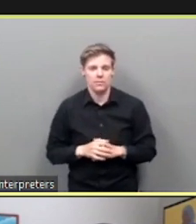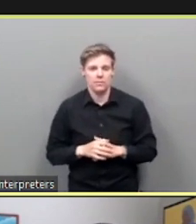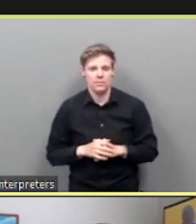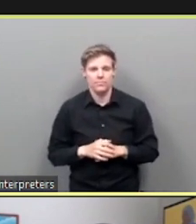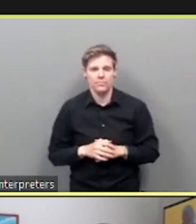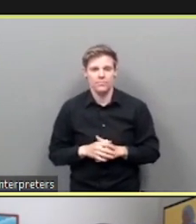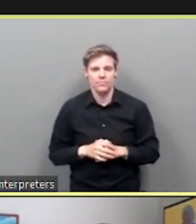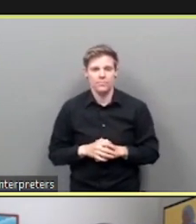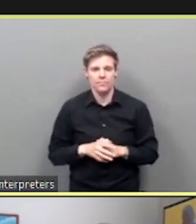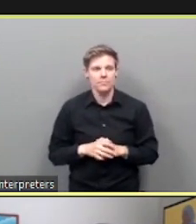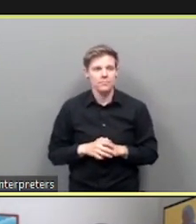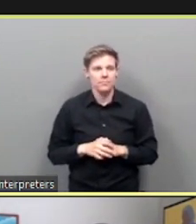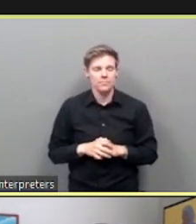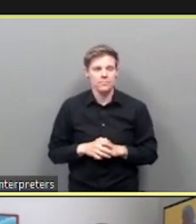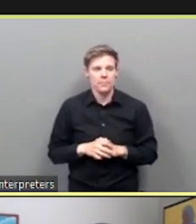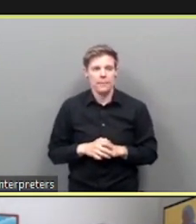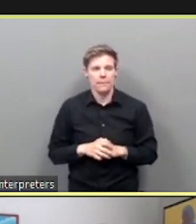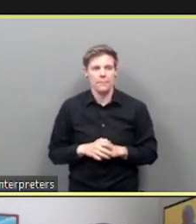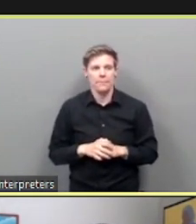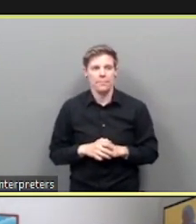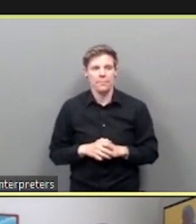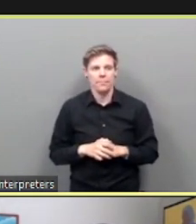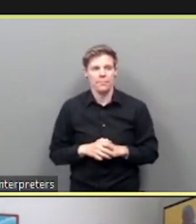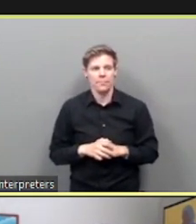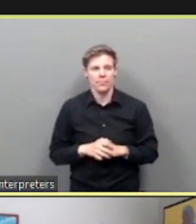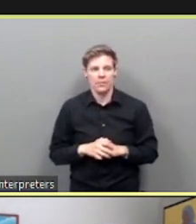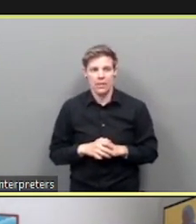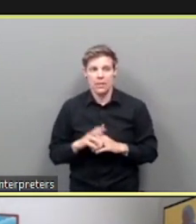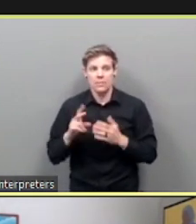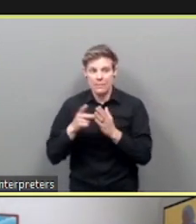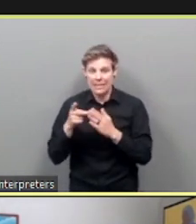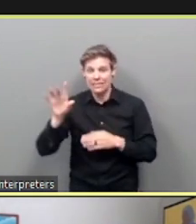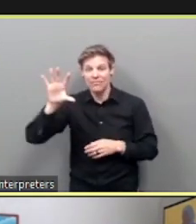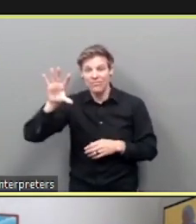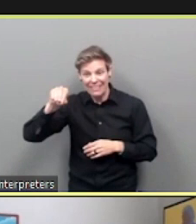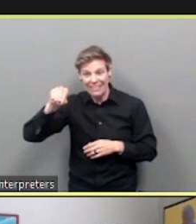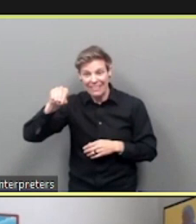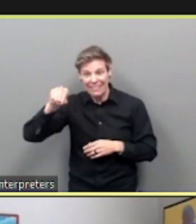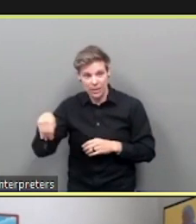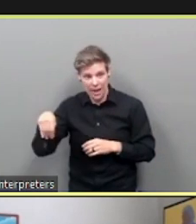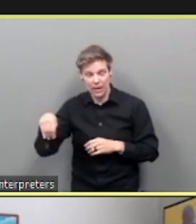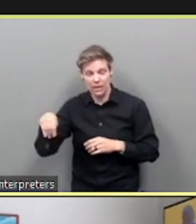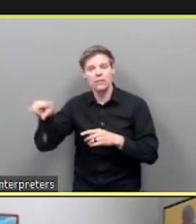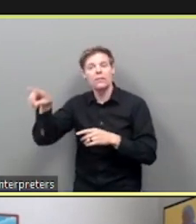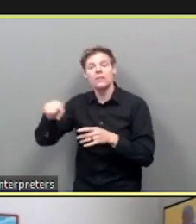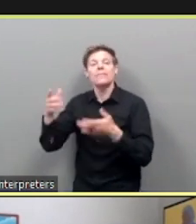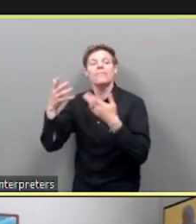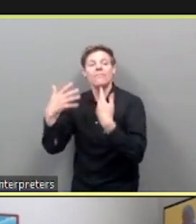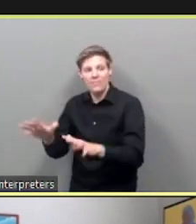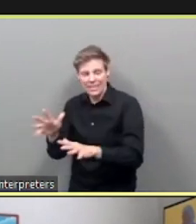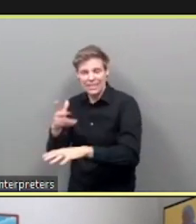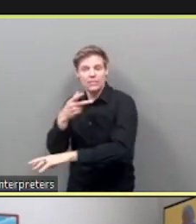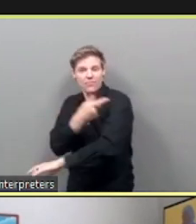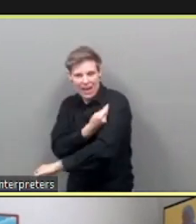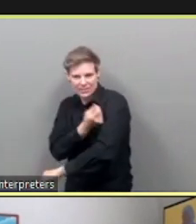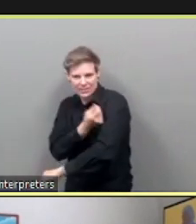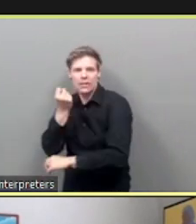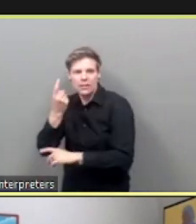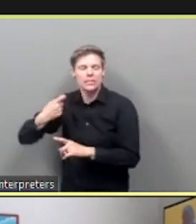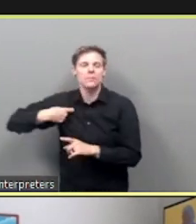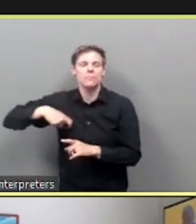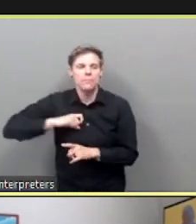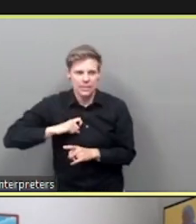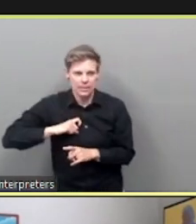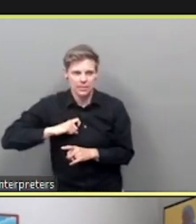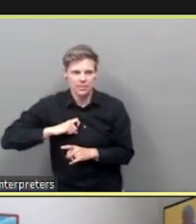got, 50% of people who got vaccines this week were Hispanic, and then a little bit more, and the little